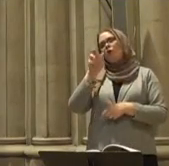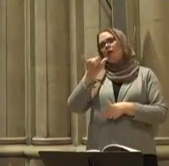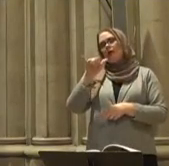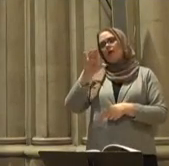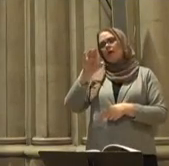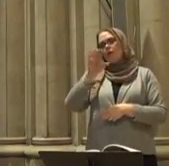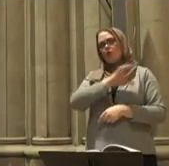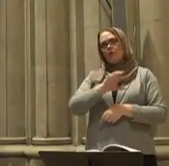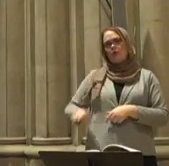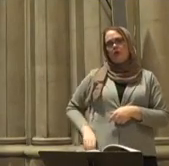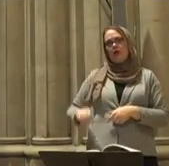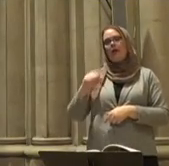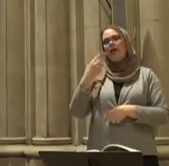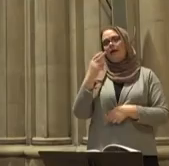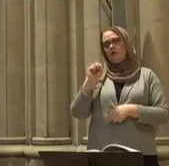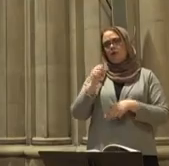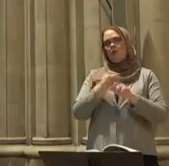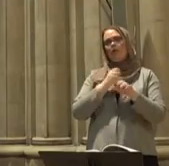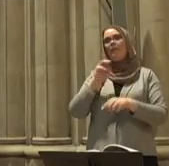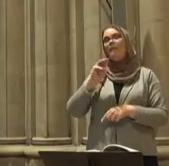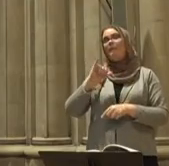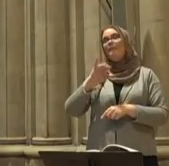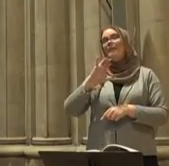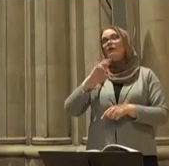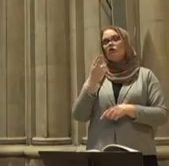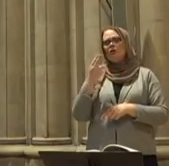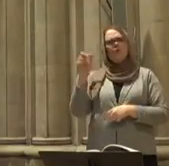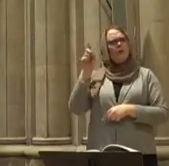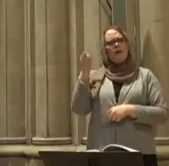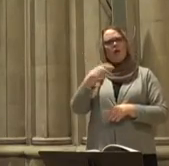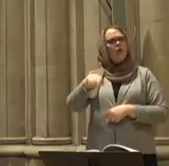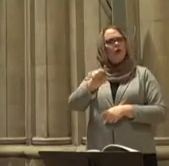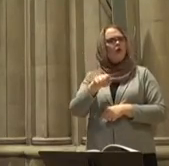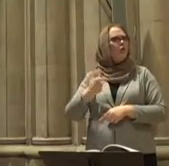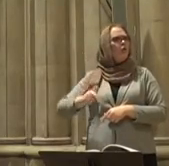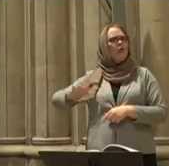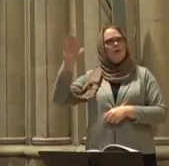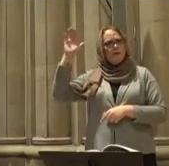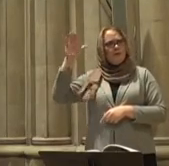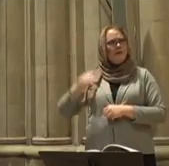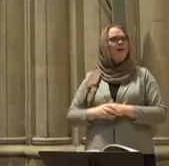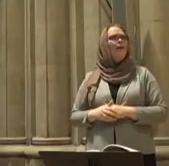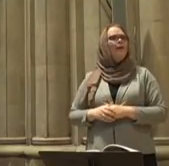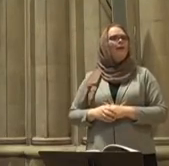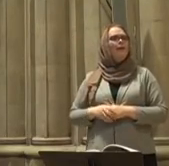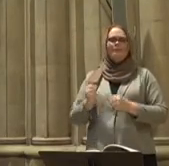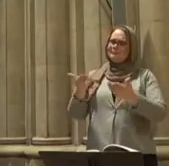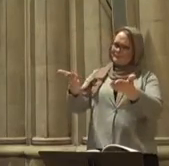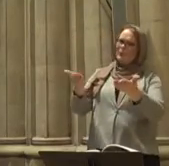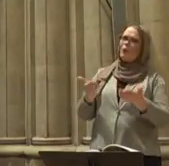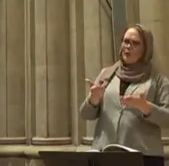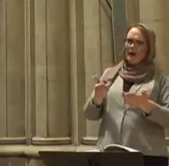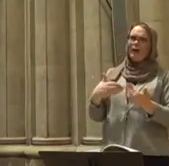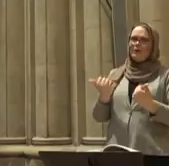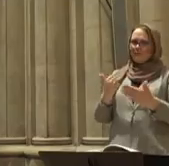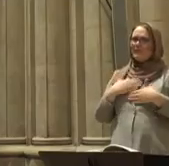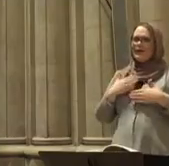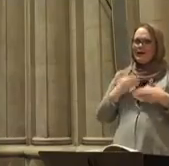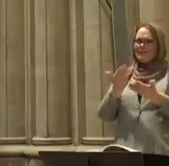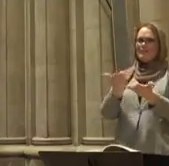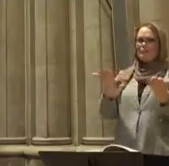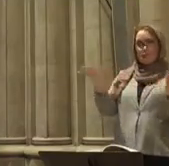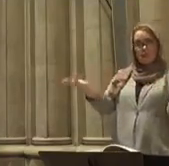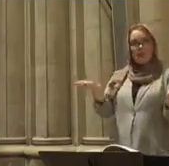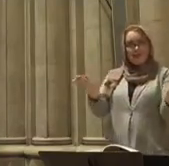from Hudsonville, Michigan. Where are you guys? There you are. Welcome. Glad you're here.